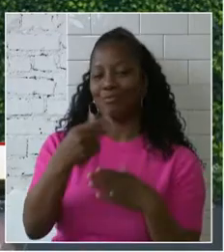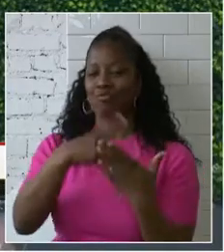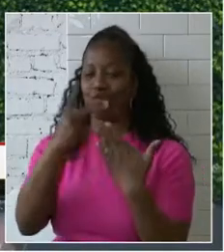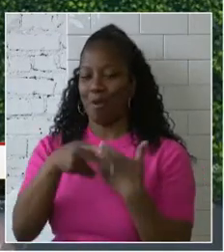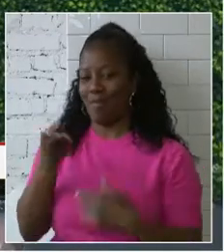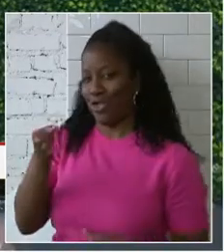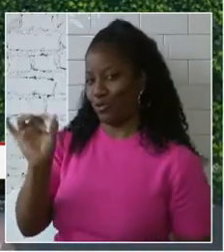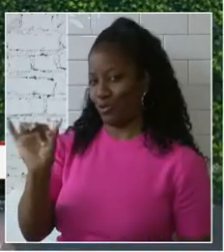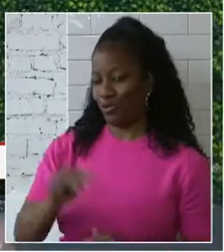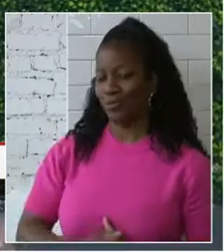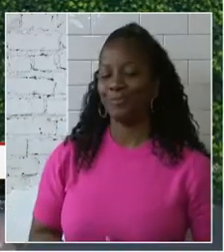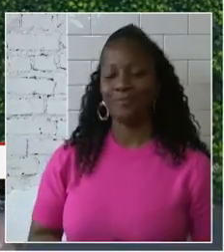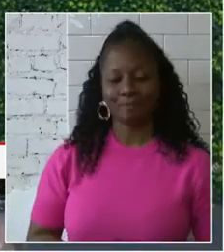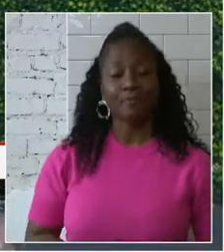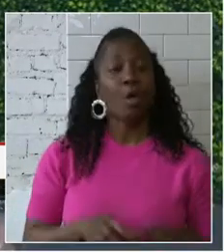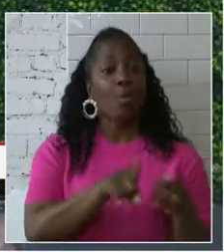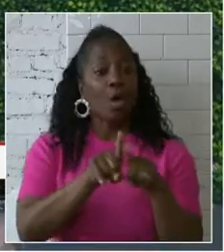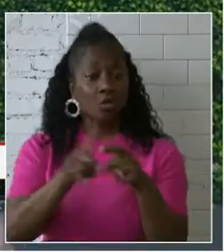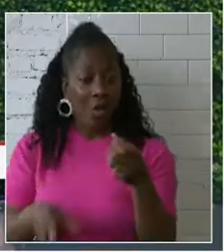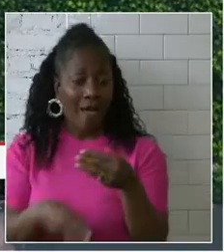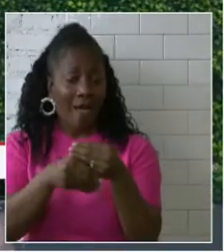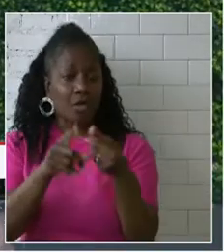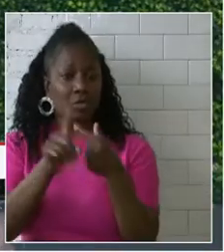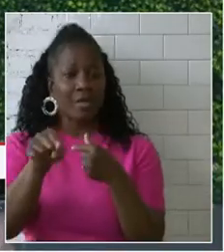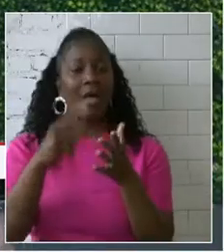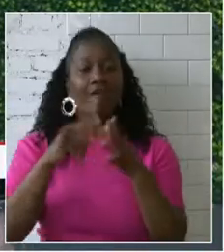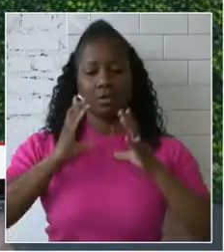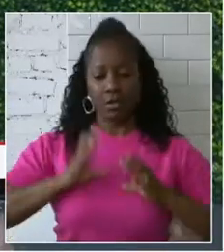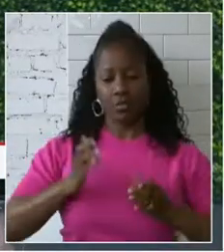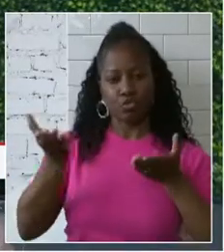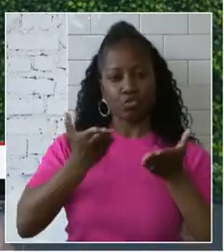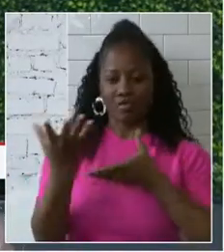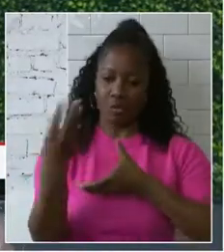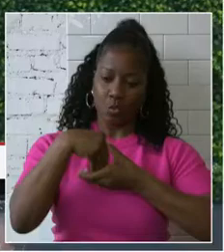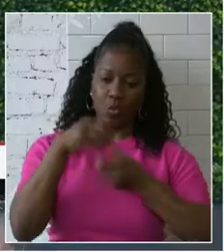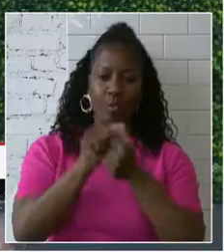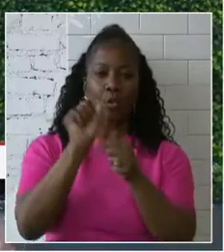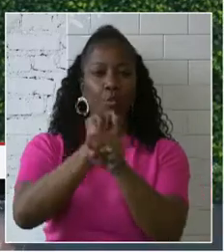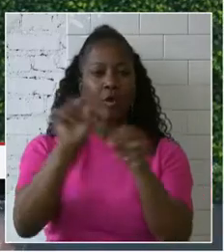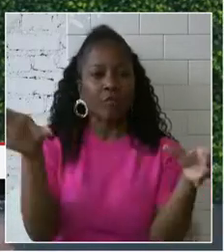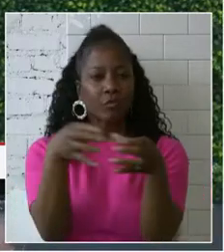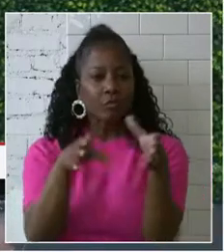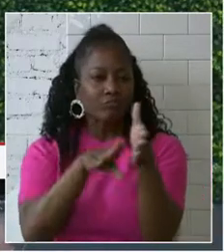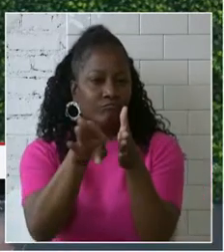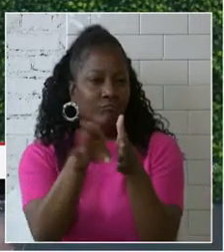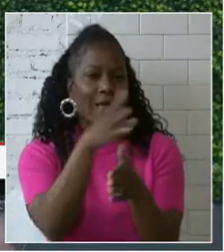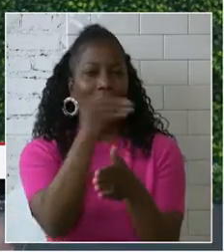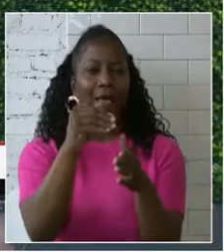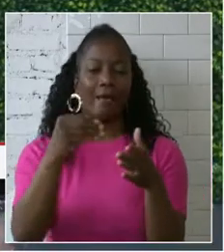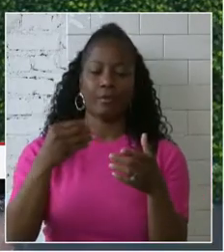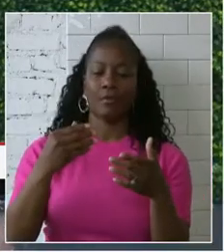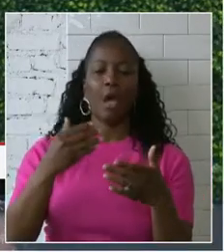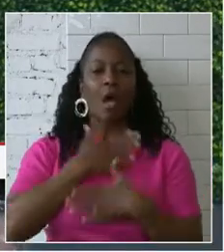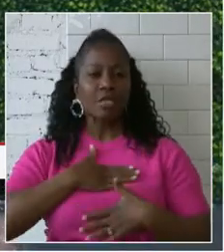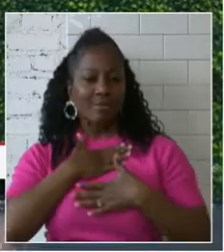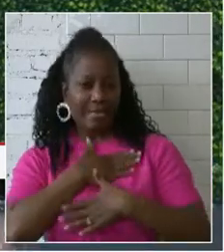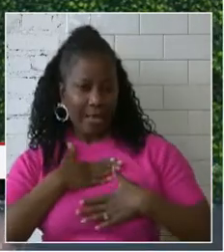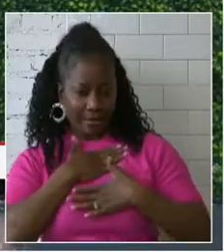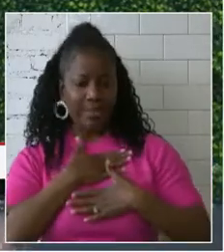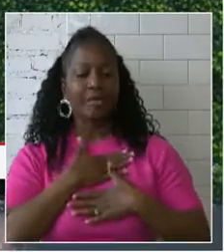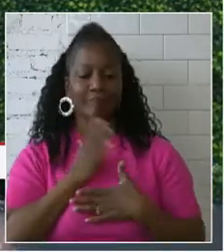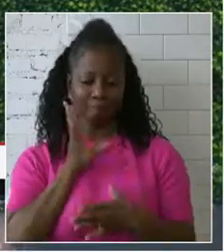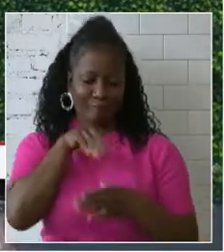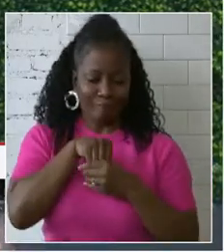well. And we also add to that is a customer service and a workforce development and a hospitality component. And at this